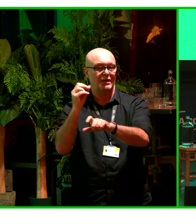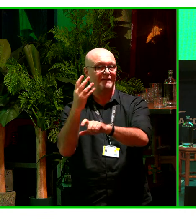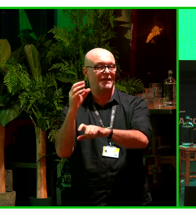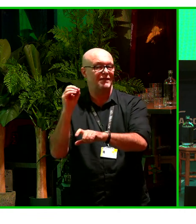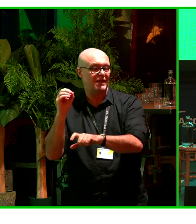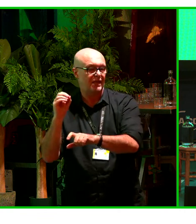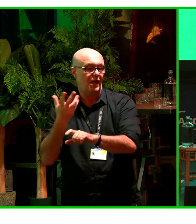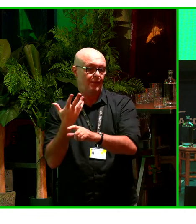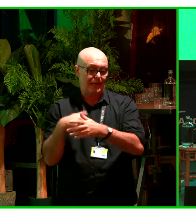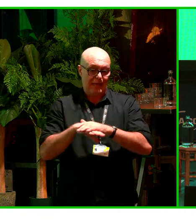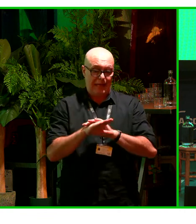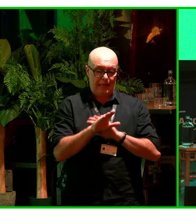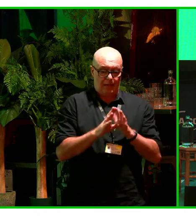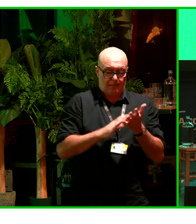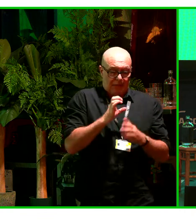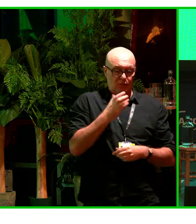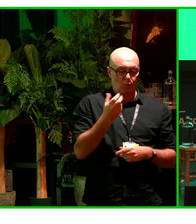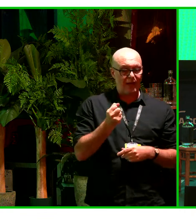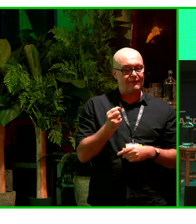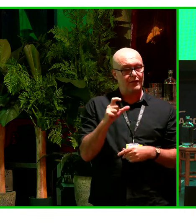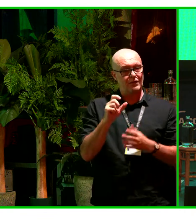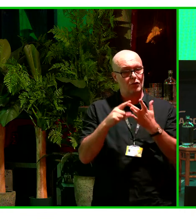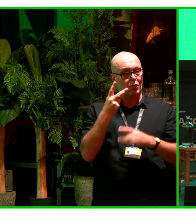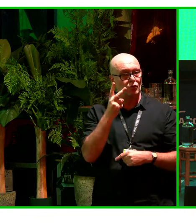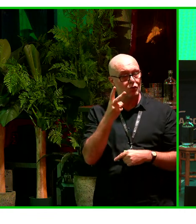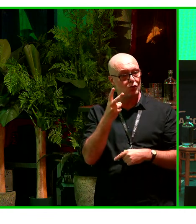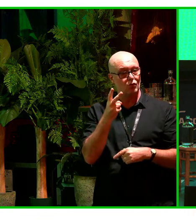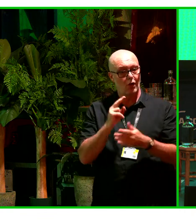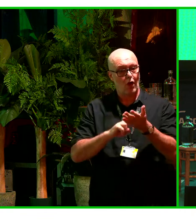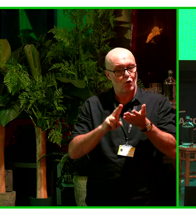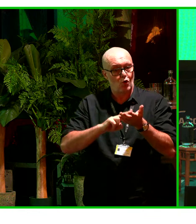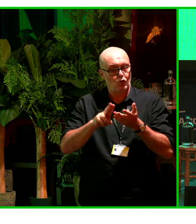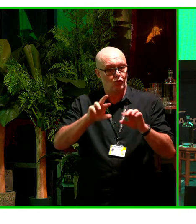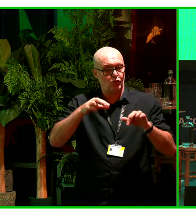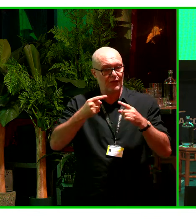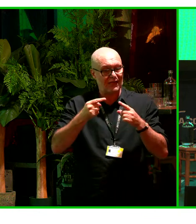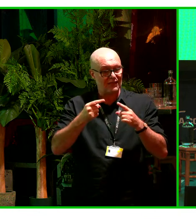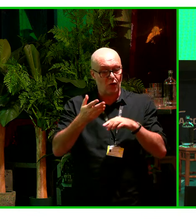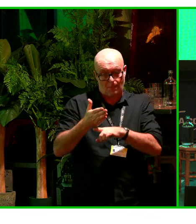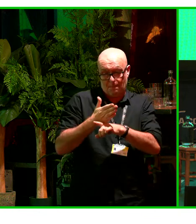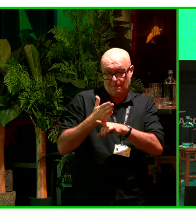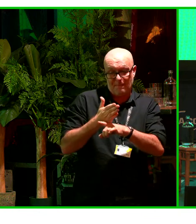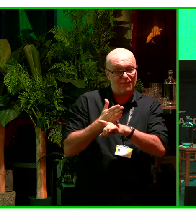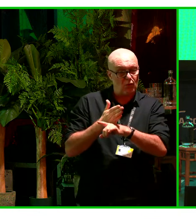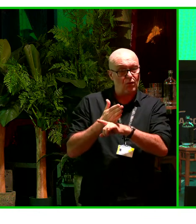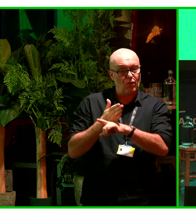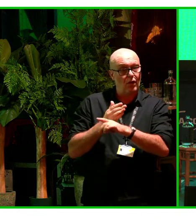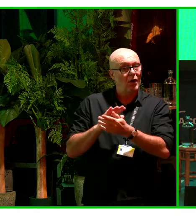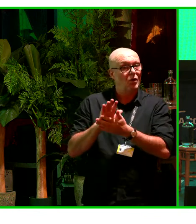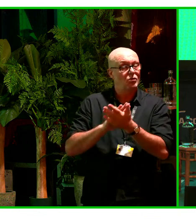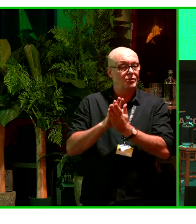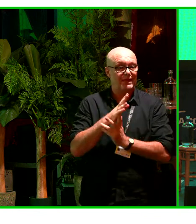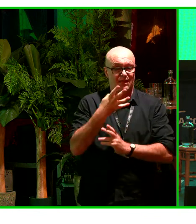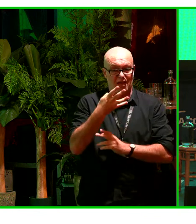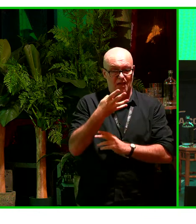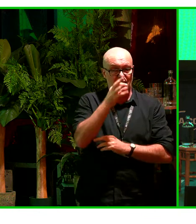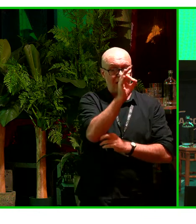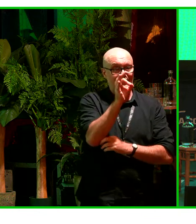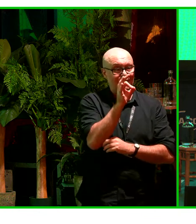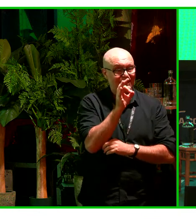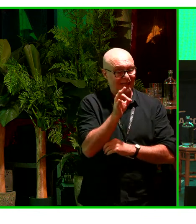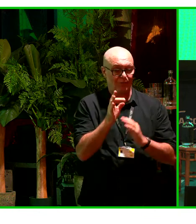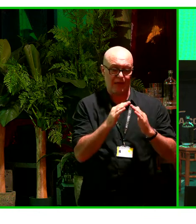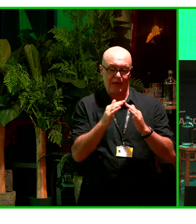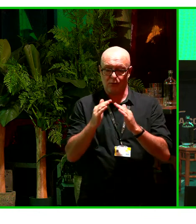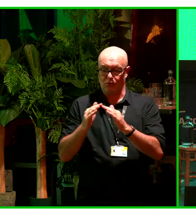neutral challenge sooner than that, of 2038. So 90% of the ones locally are still going to be with